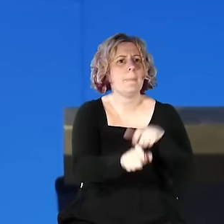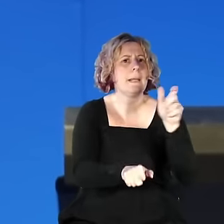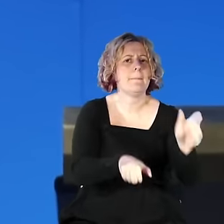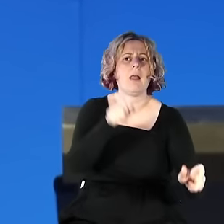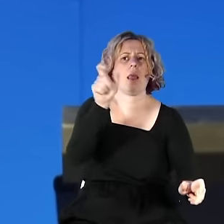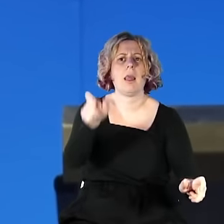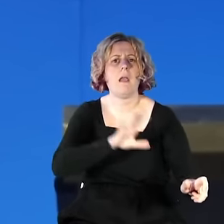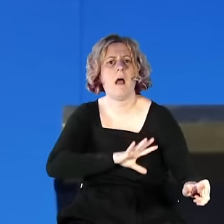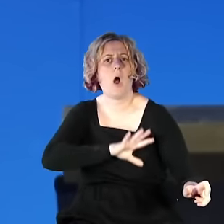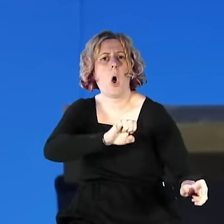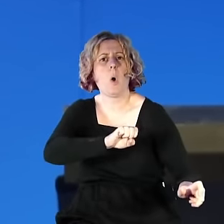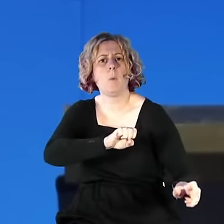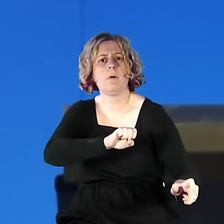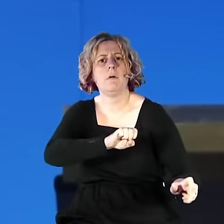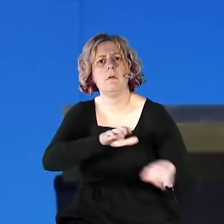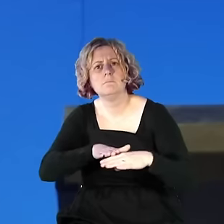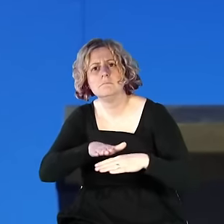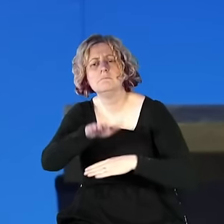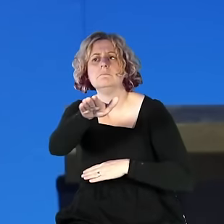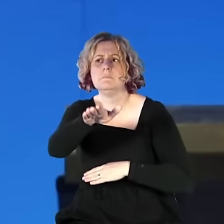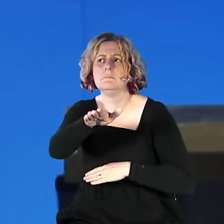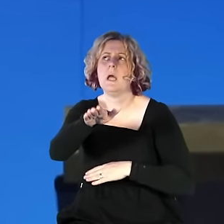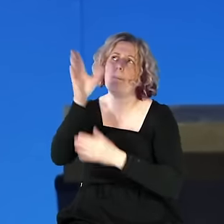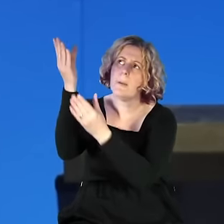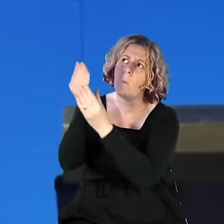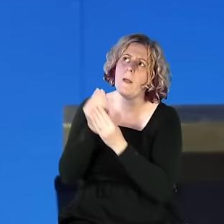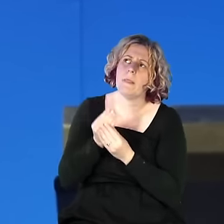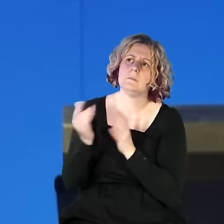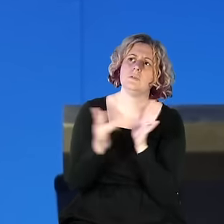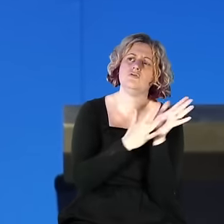come. Be with us, we pray, in Jesus'